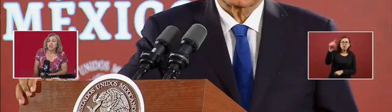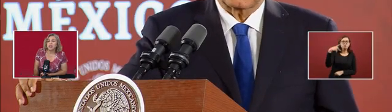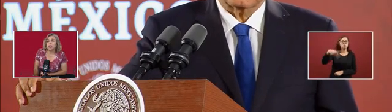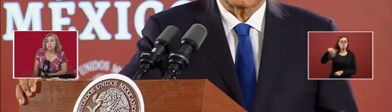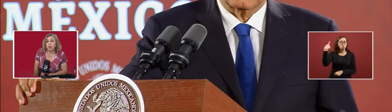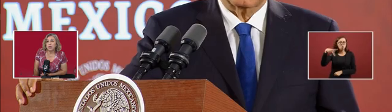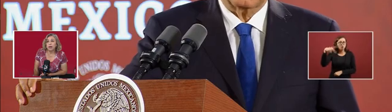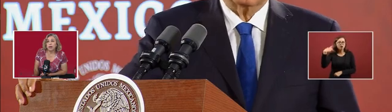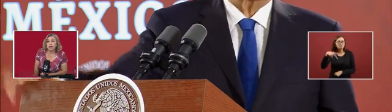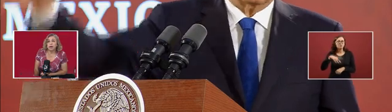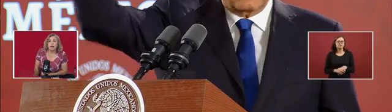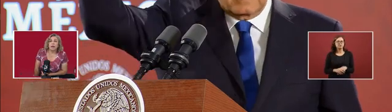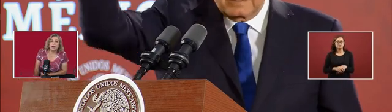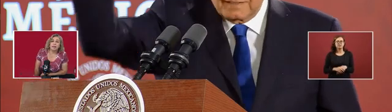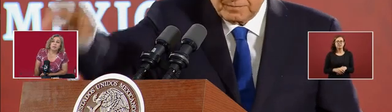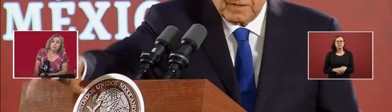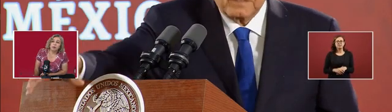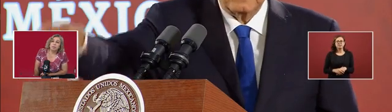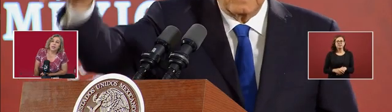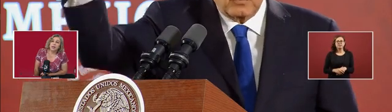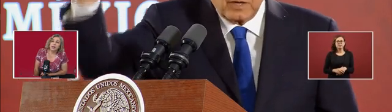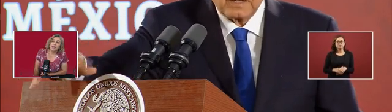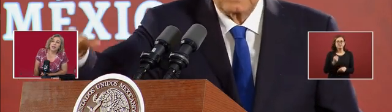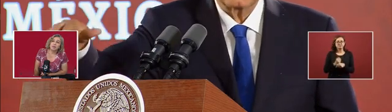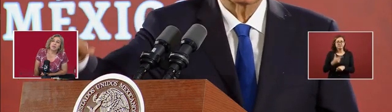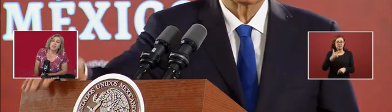But it depends a lot.